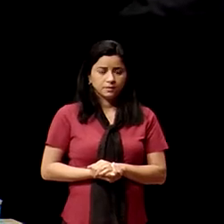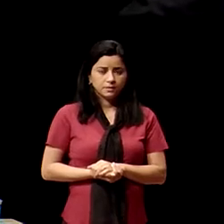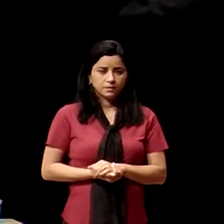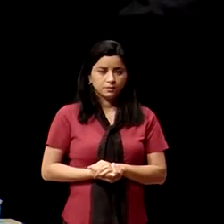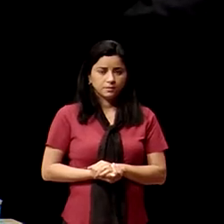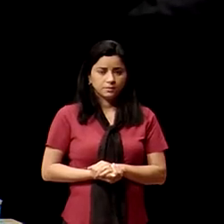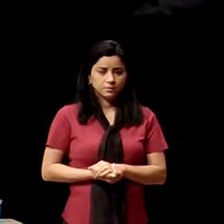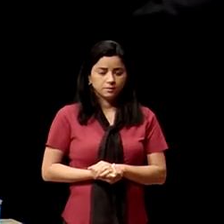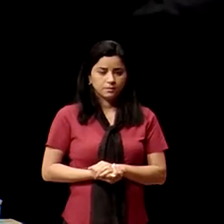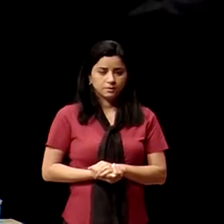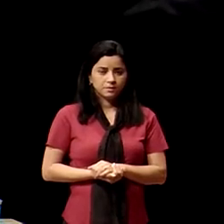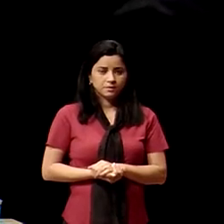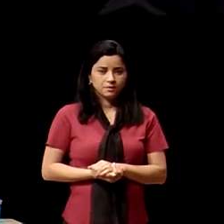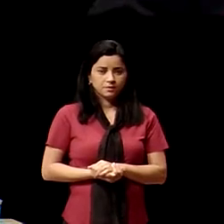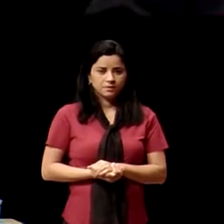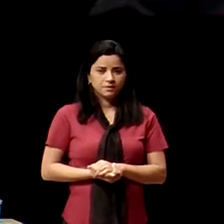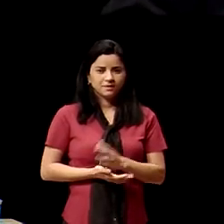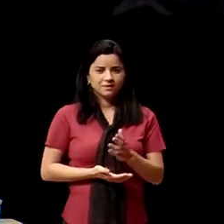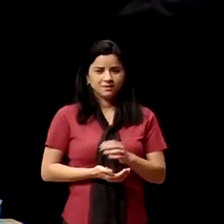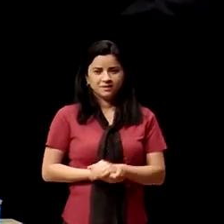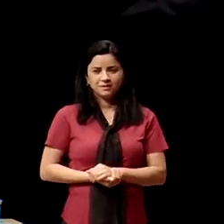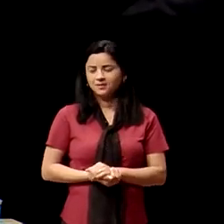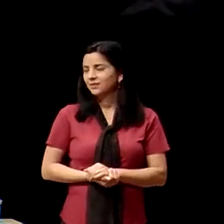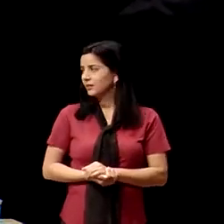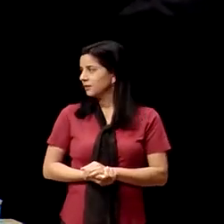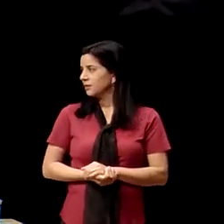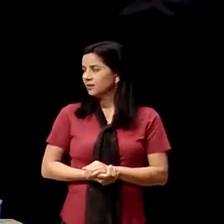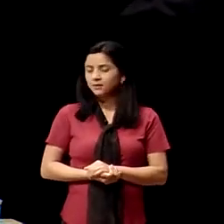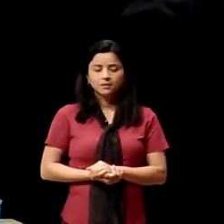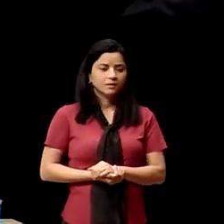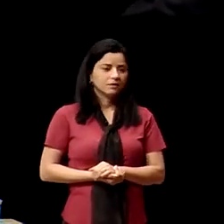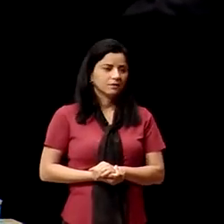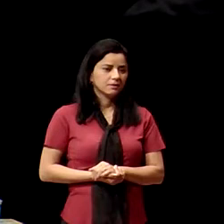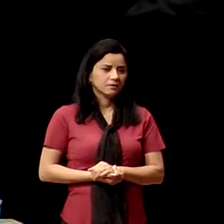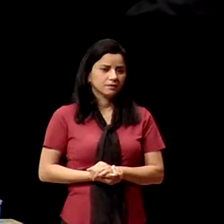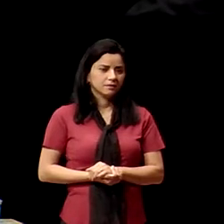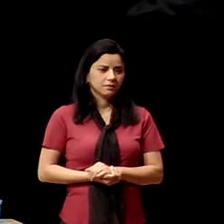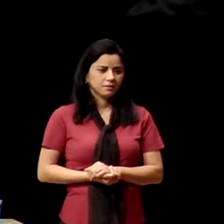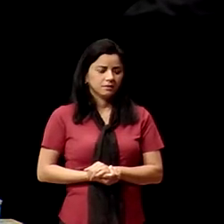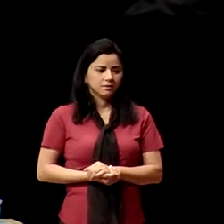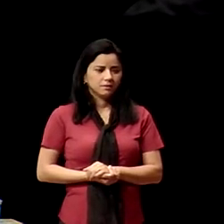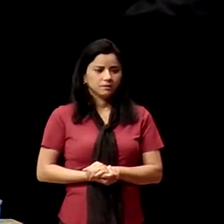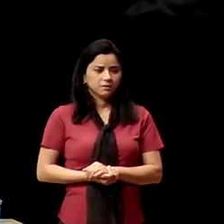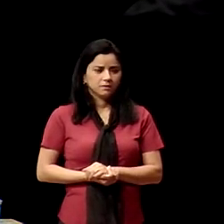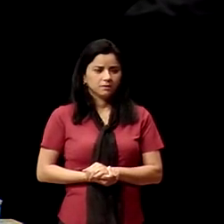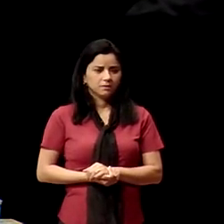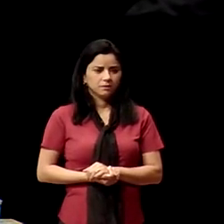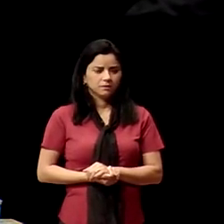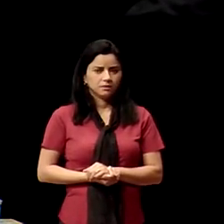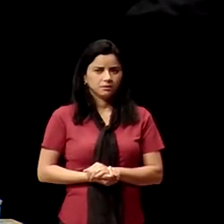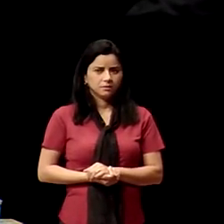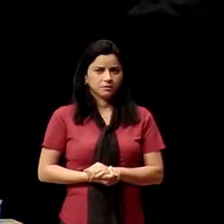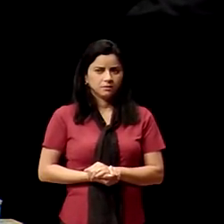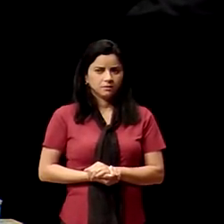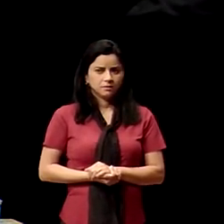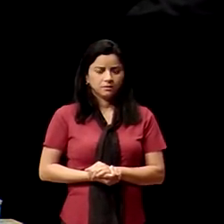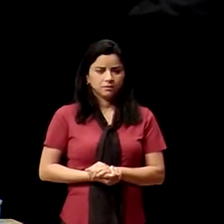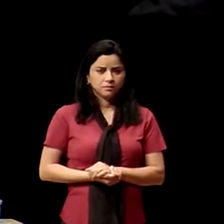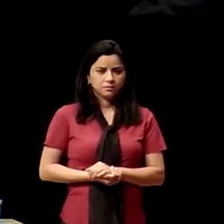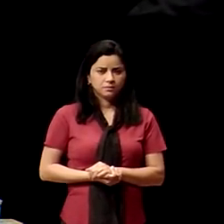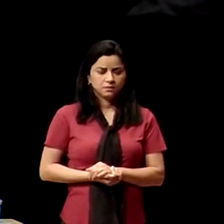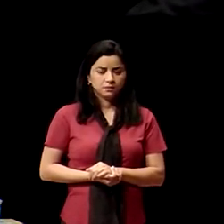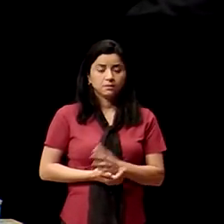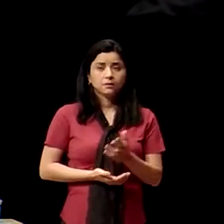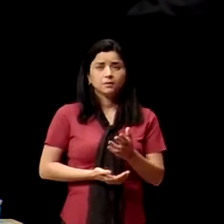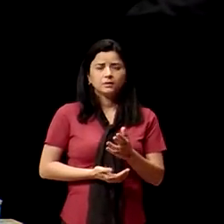I repeat, okay. Thank you. A large number of study programs have been developed with different aims and